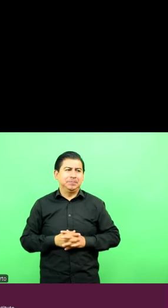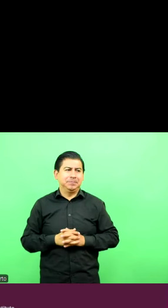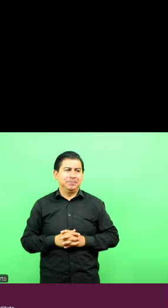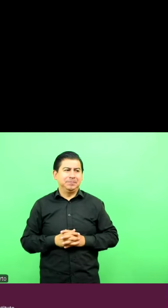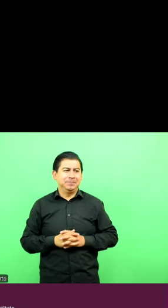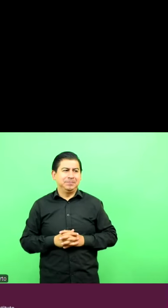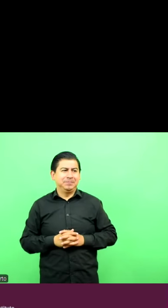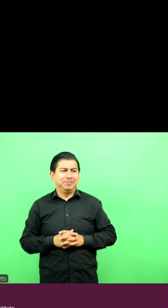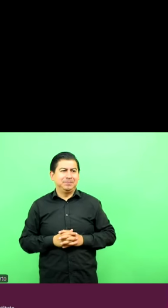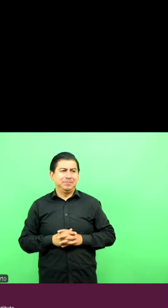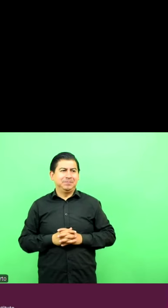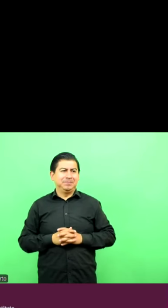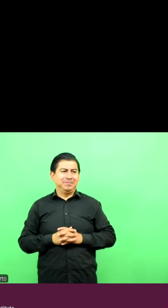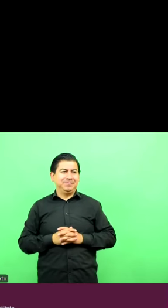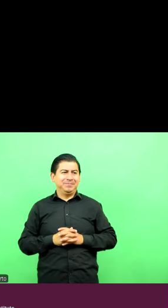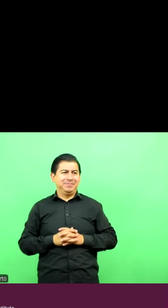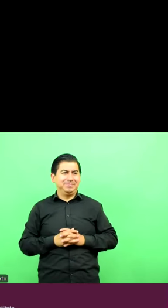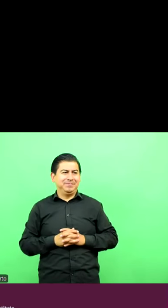I don't know where they